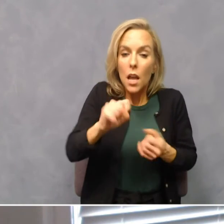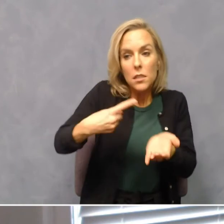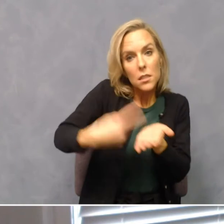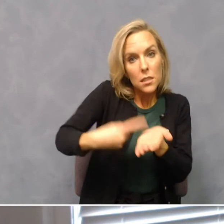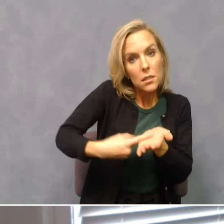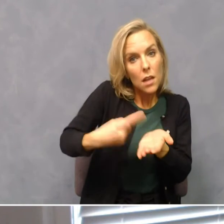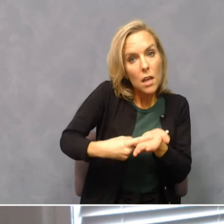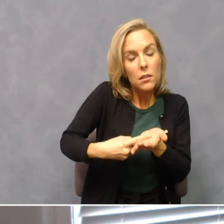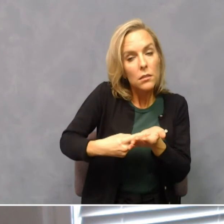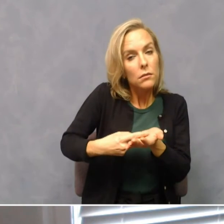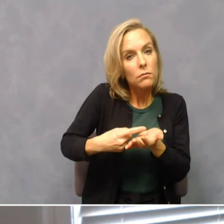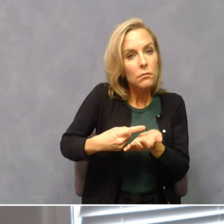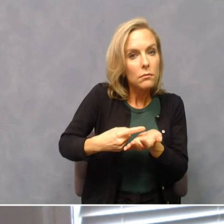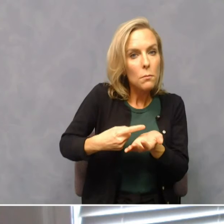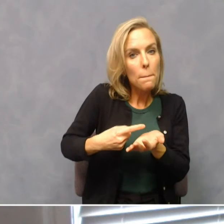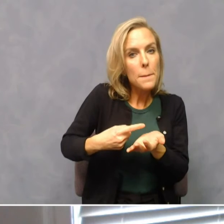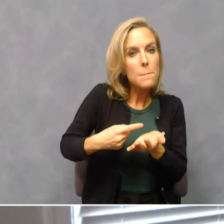these